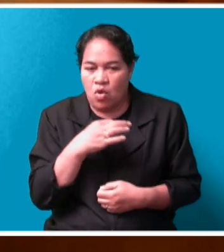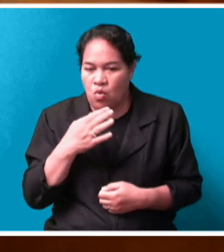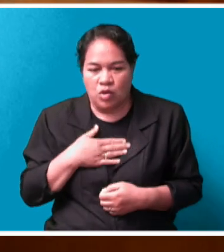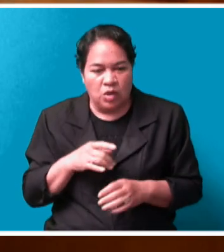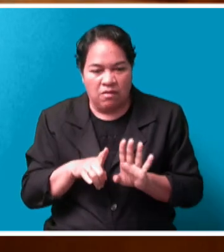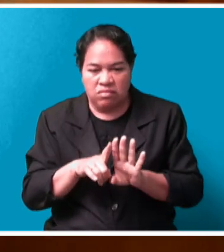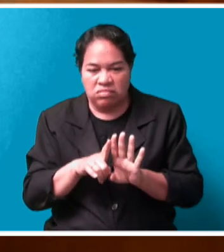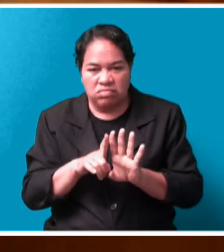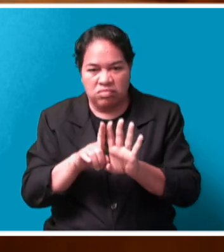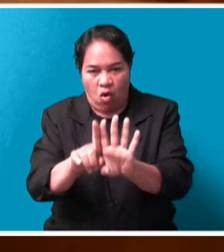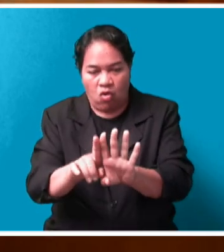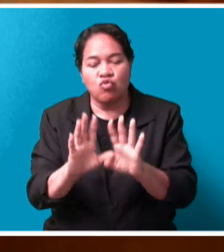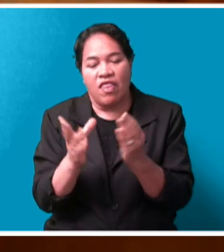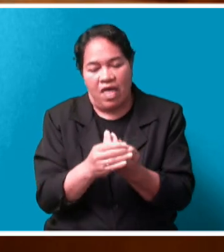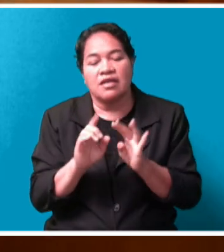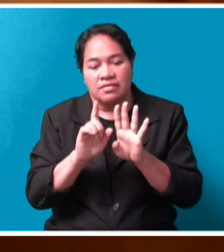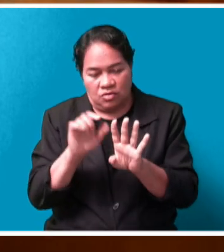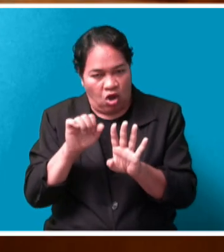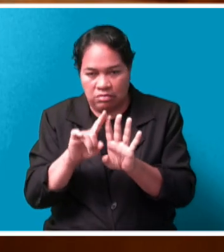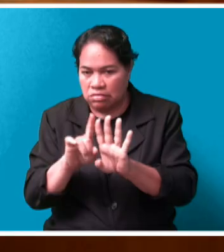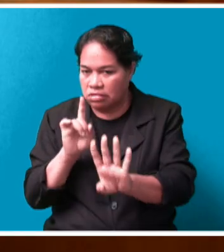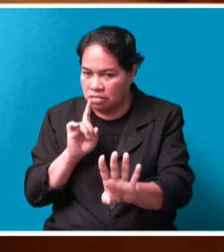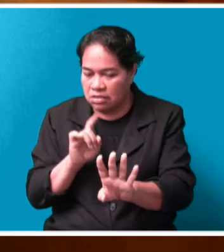and promoting balanced development across Fiji.